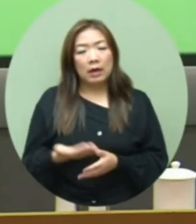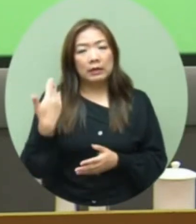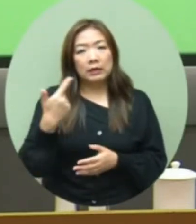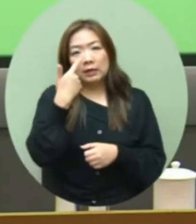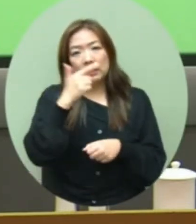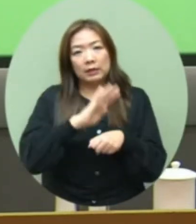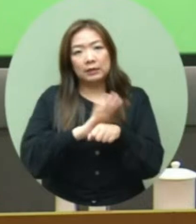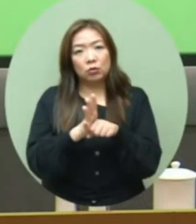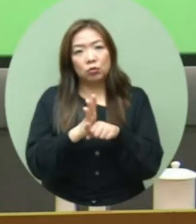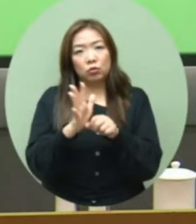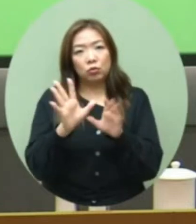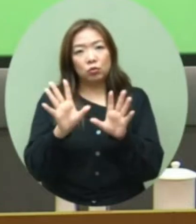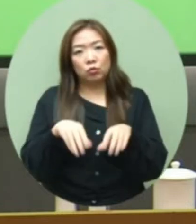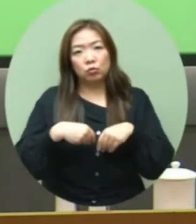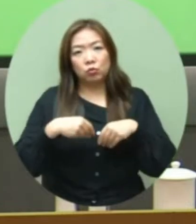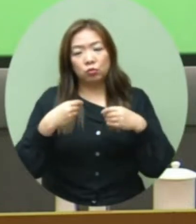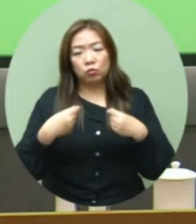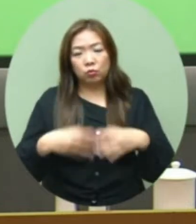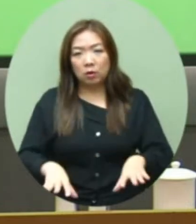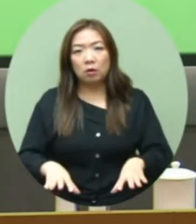to be in place.